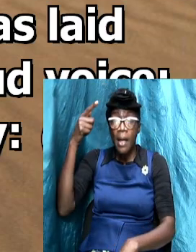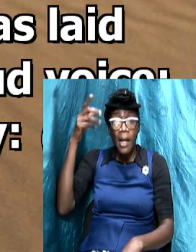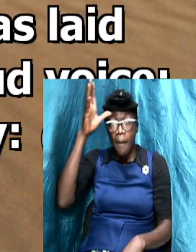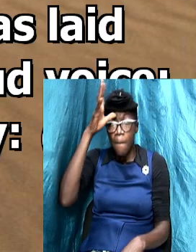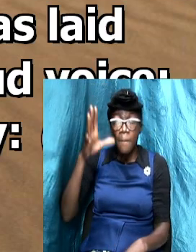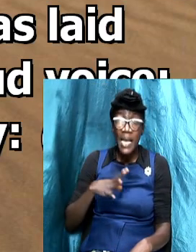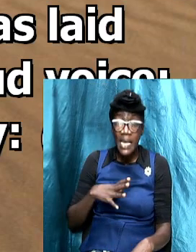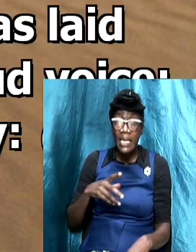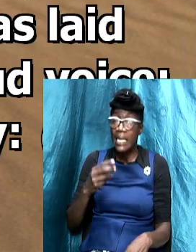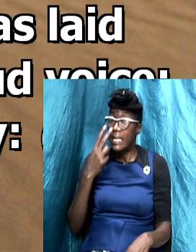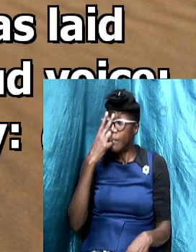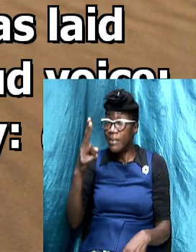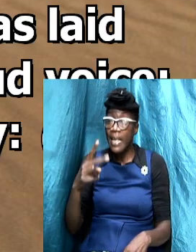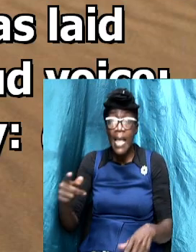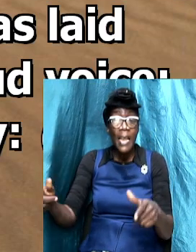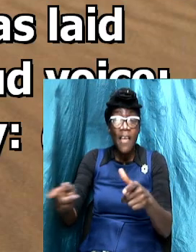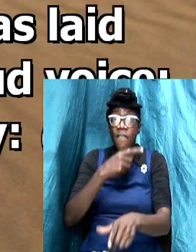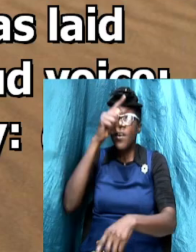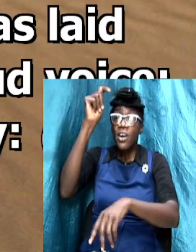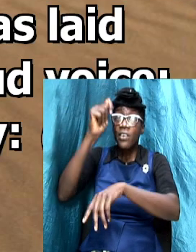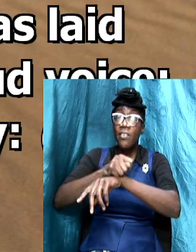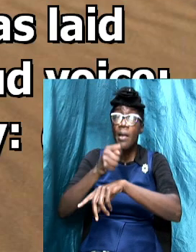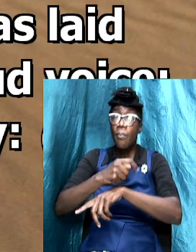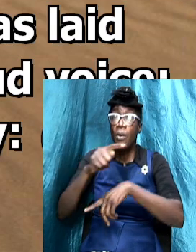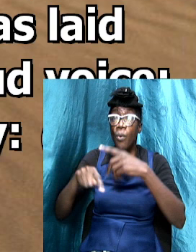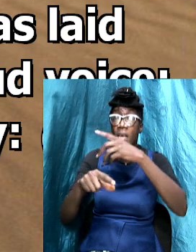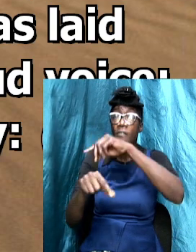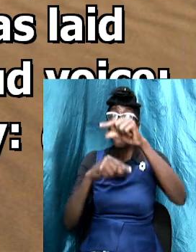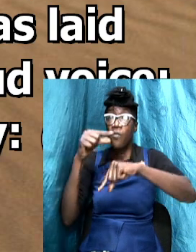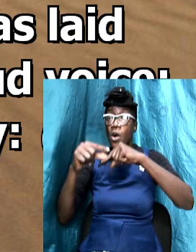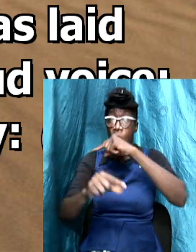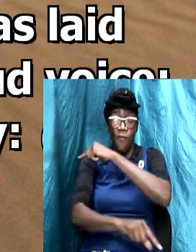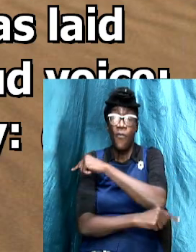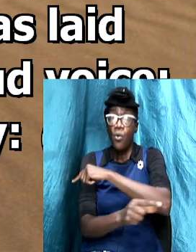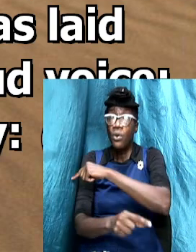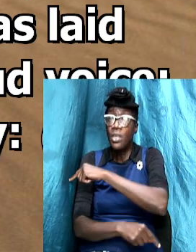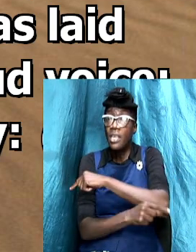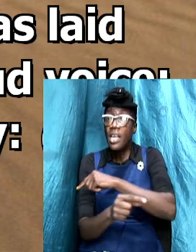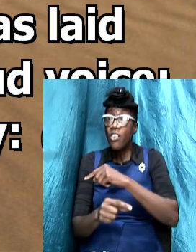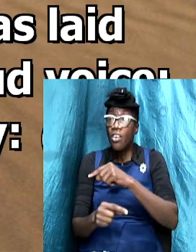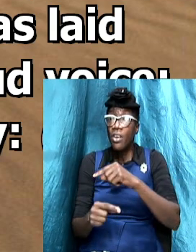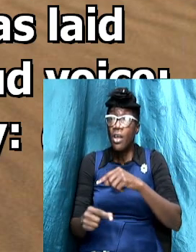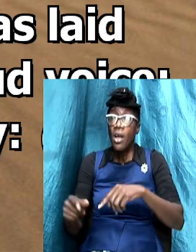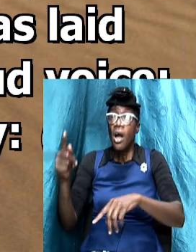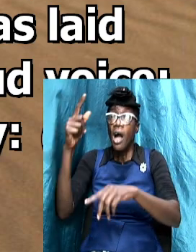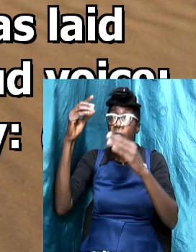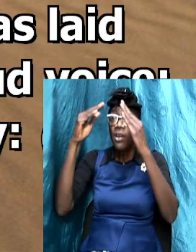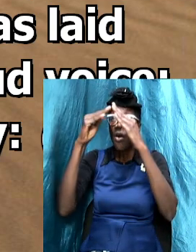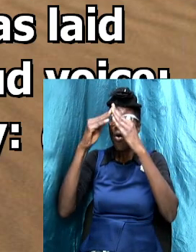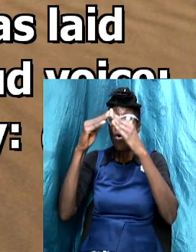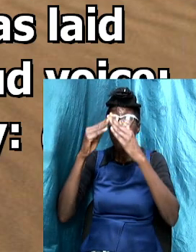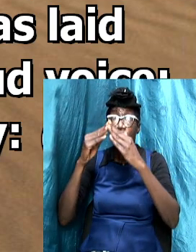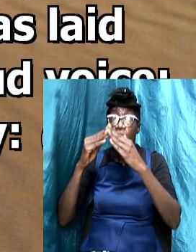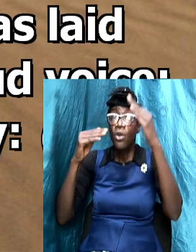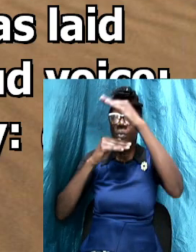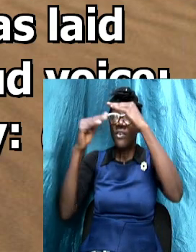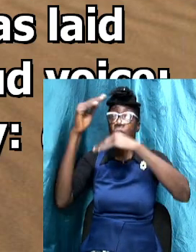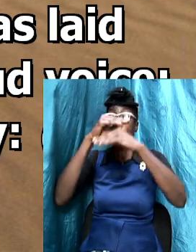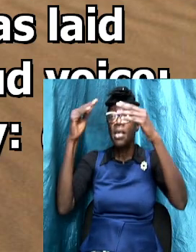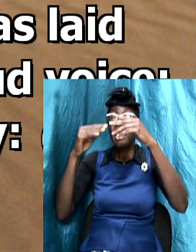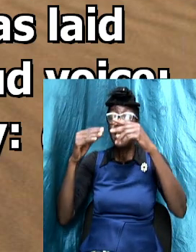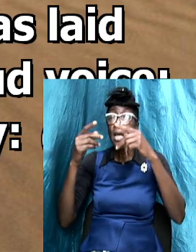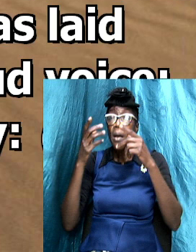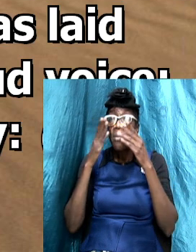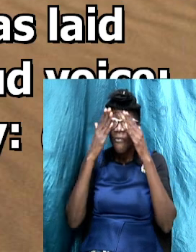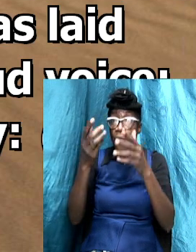first temple, when the foundation of this house was laid before their eyes, wept with a loud voice. And